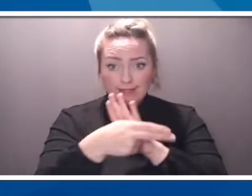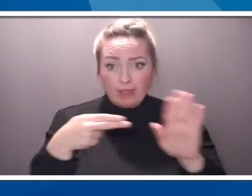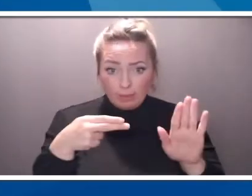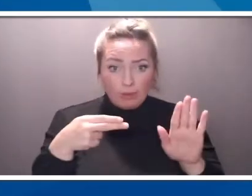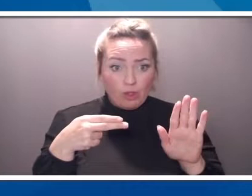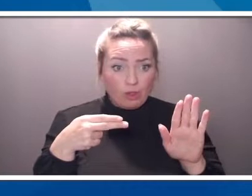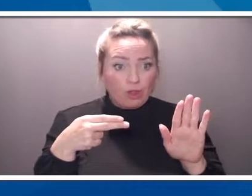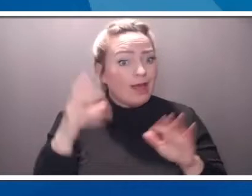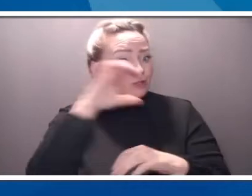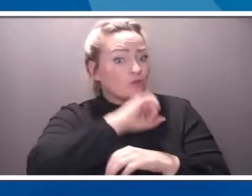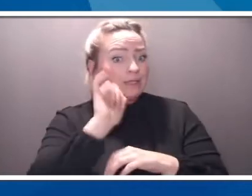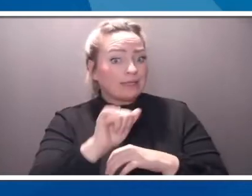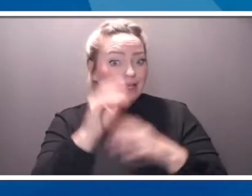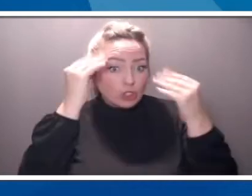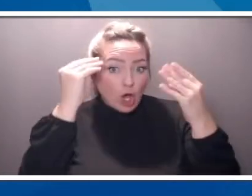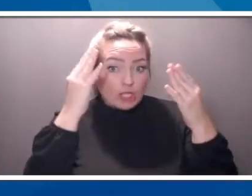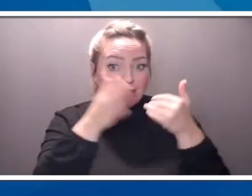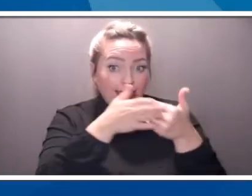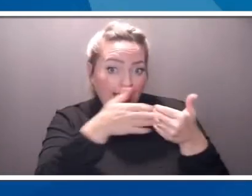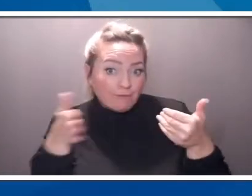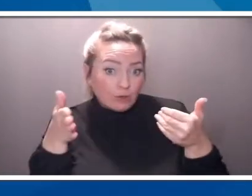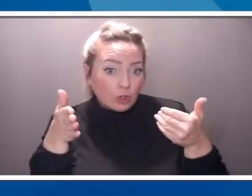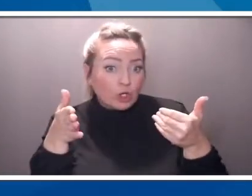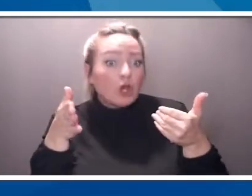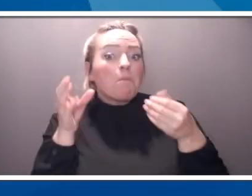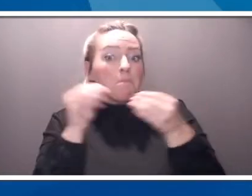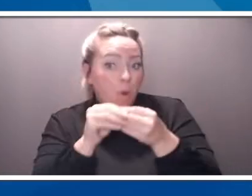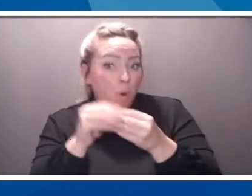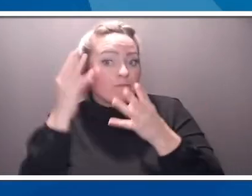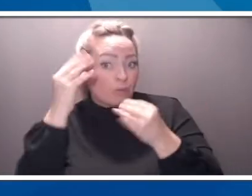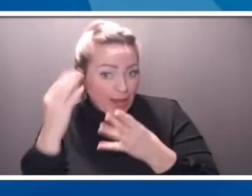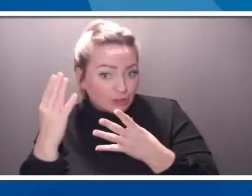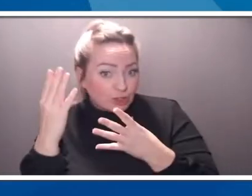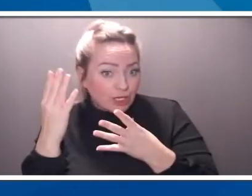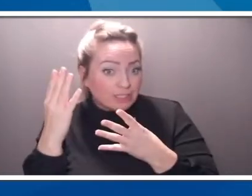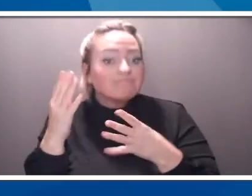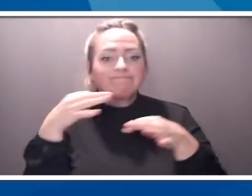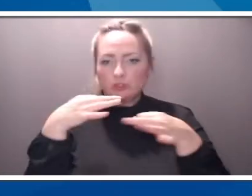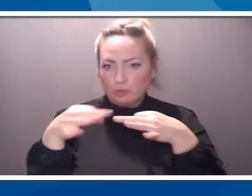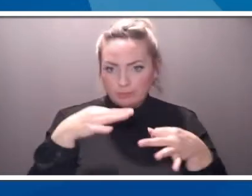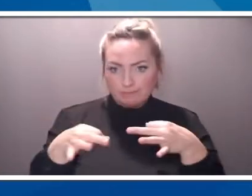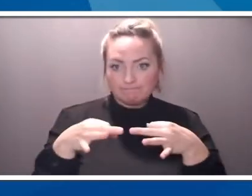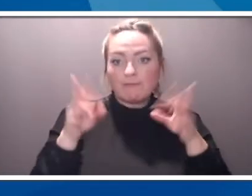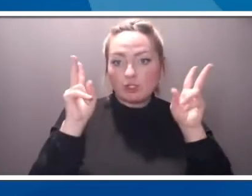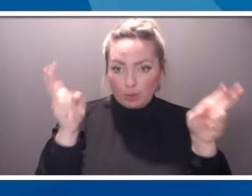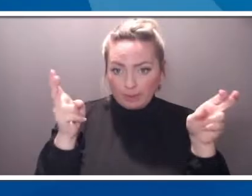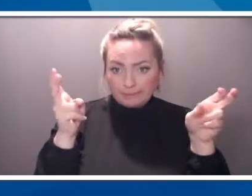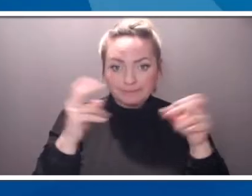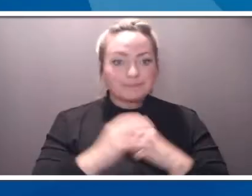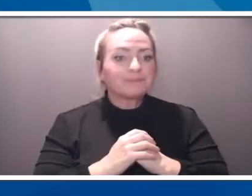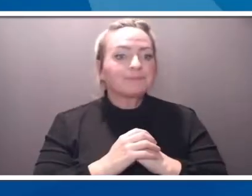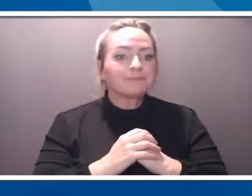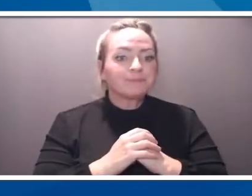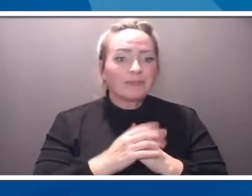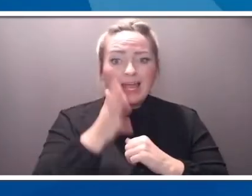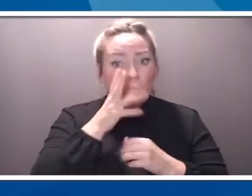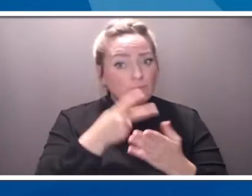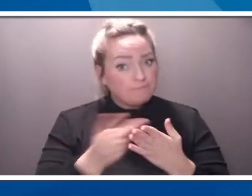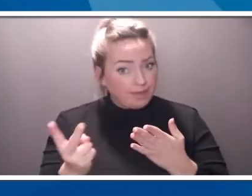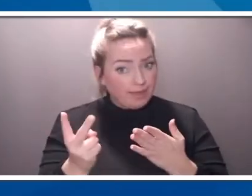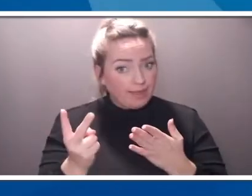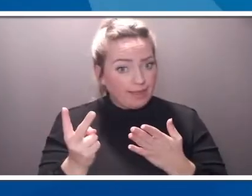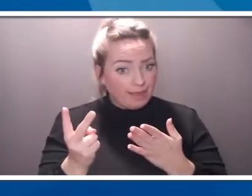works visually as a label. And assuming that the content that comes after it is more information, it is descriptive of the